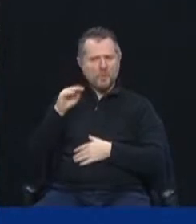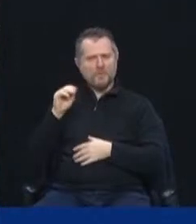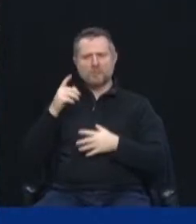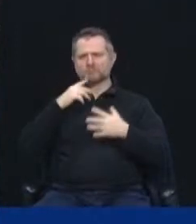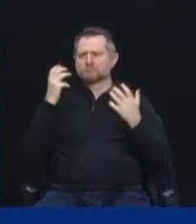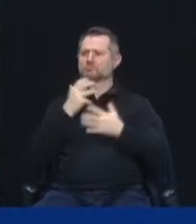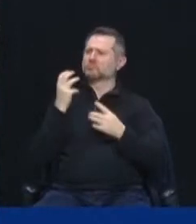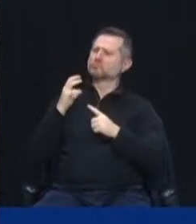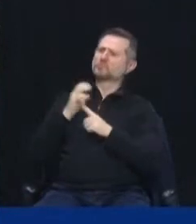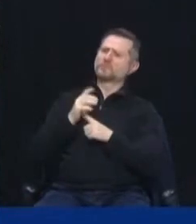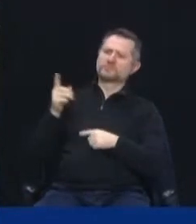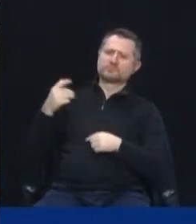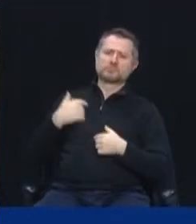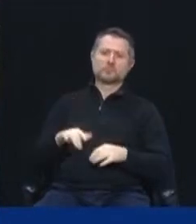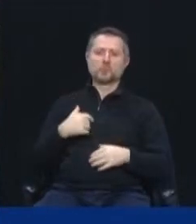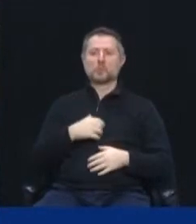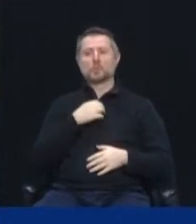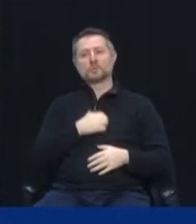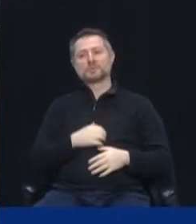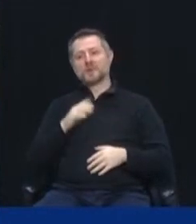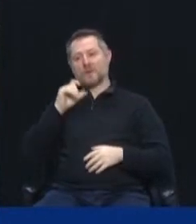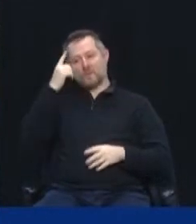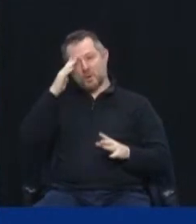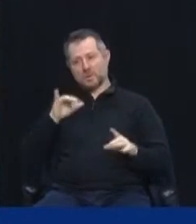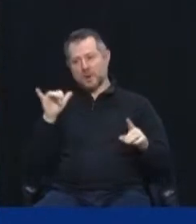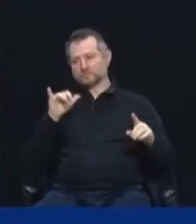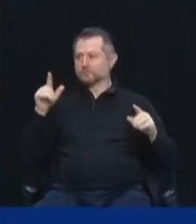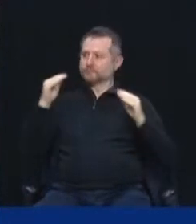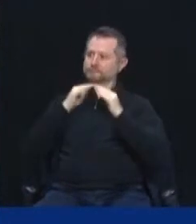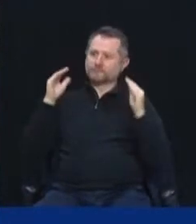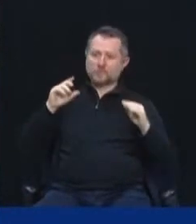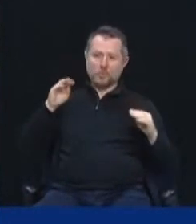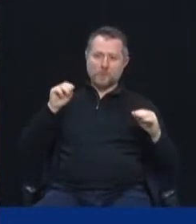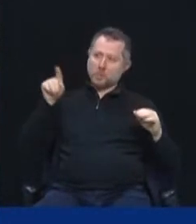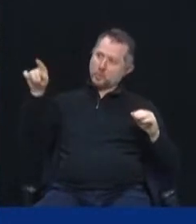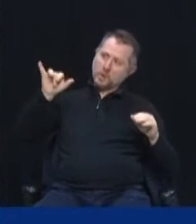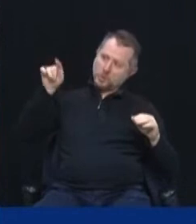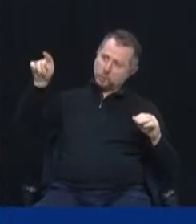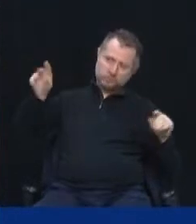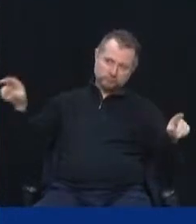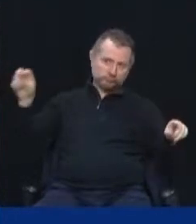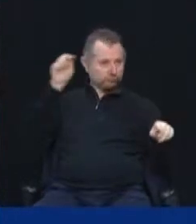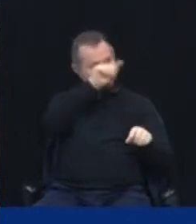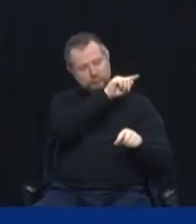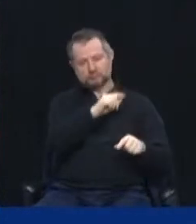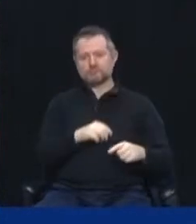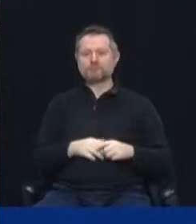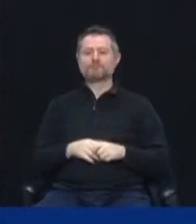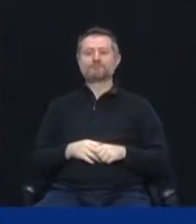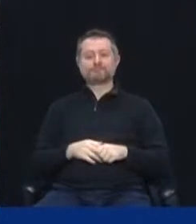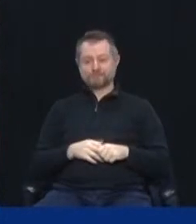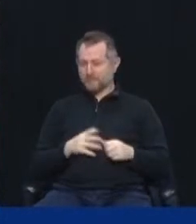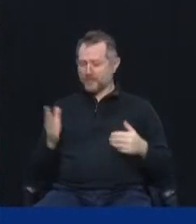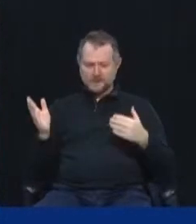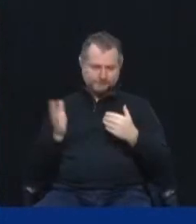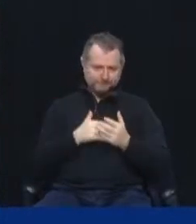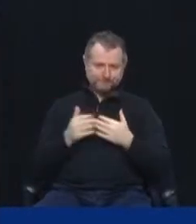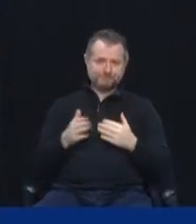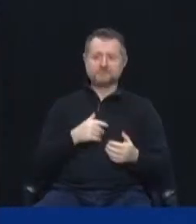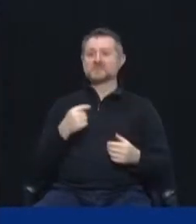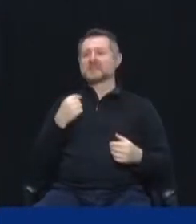pleased and wish they had had your leadership in their states. But the sun is rising on a new